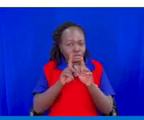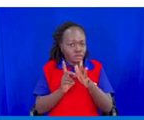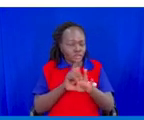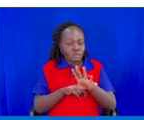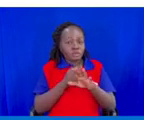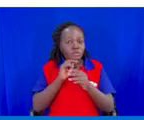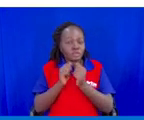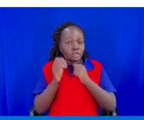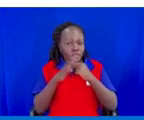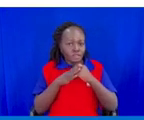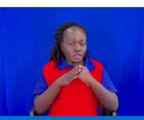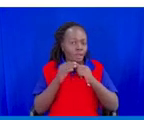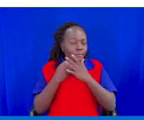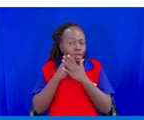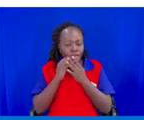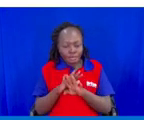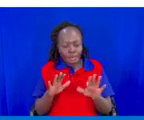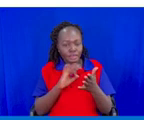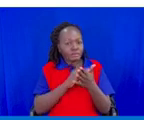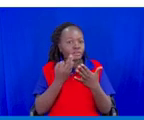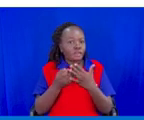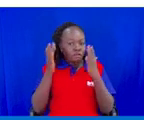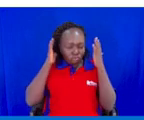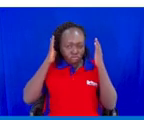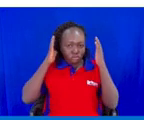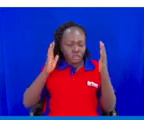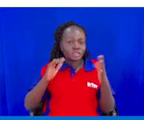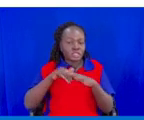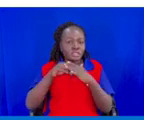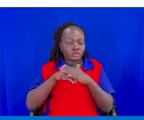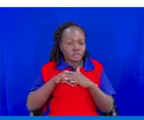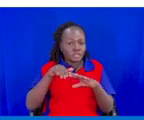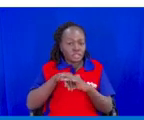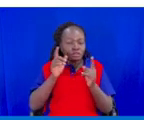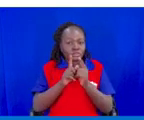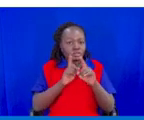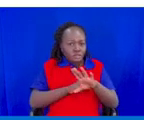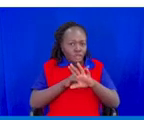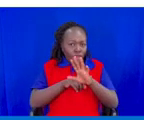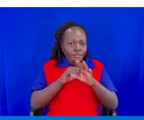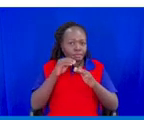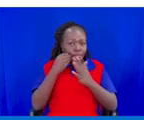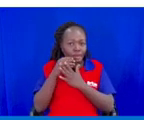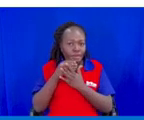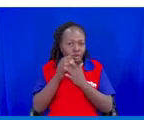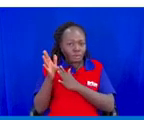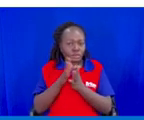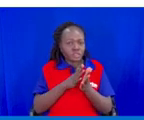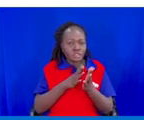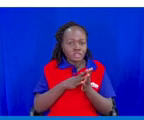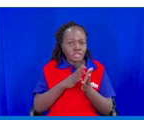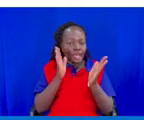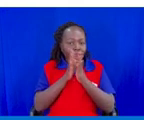2018. The money market fund largely invests in short-term fixed income opportunities.